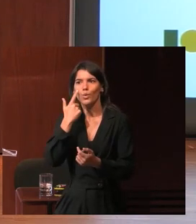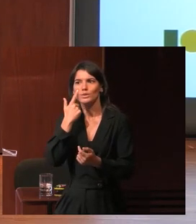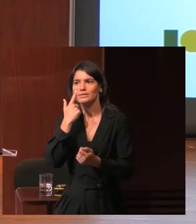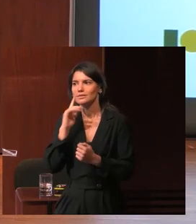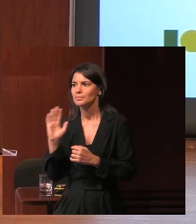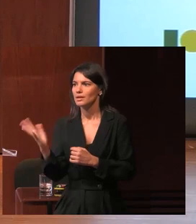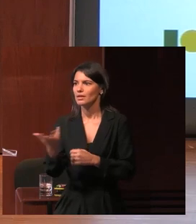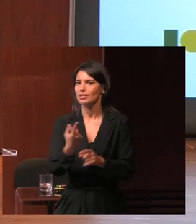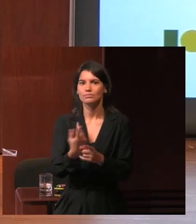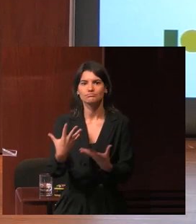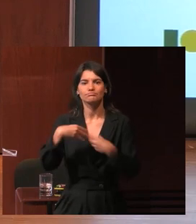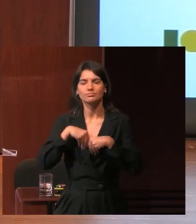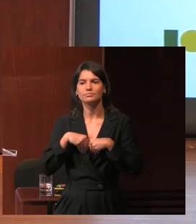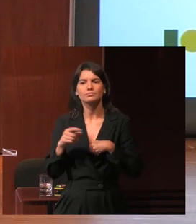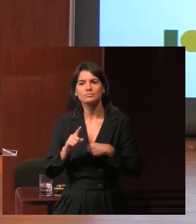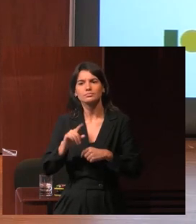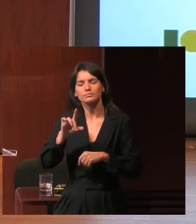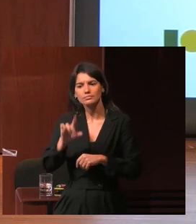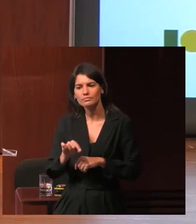to persons. So